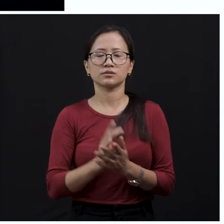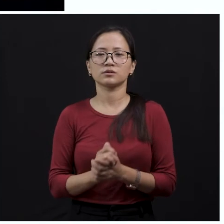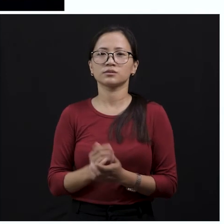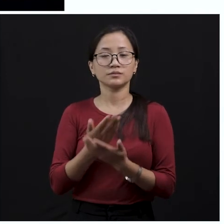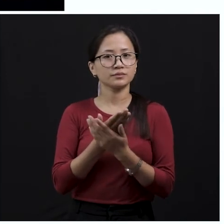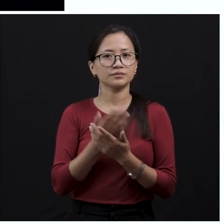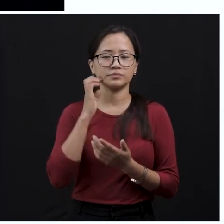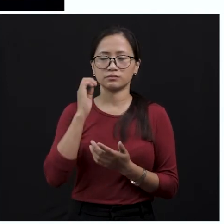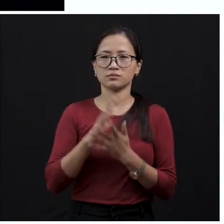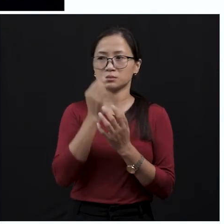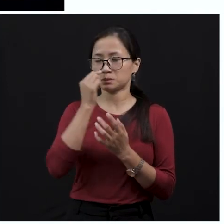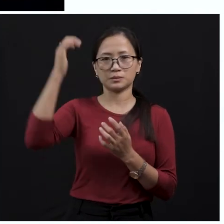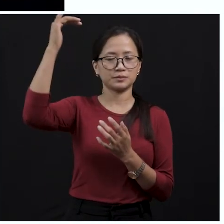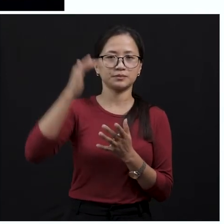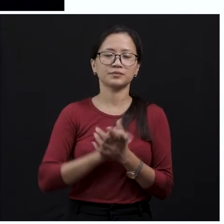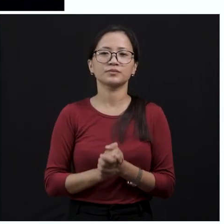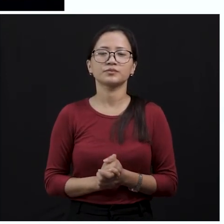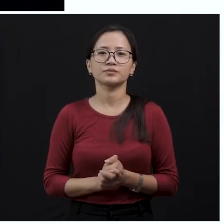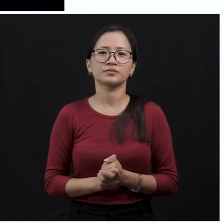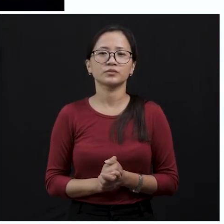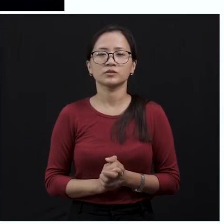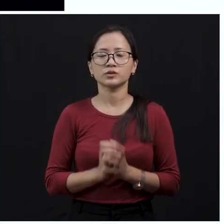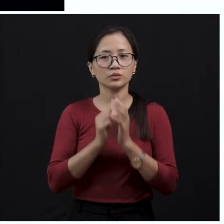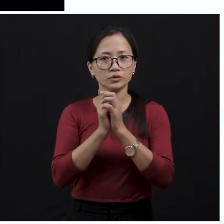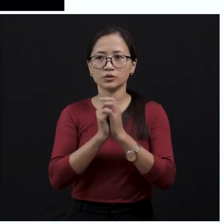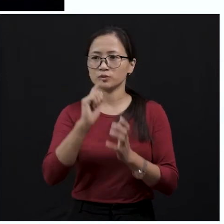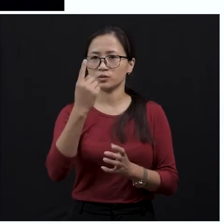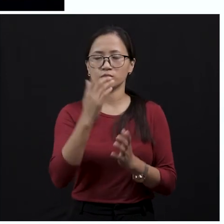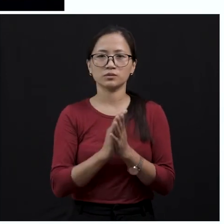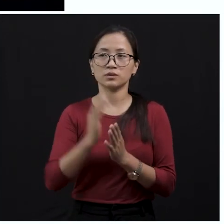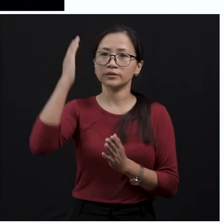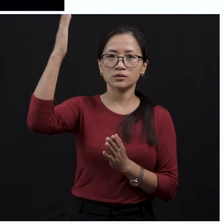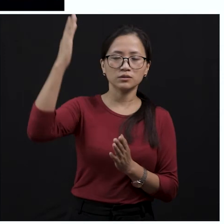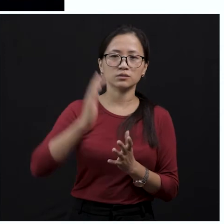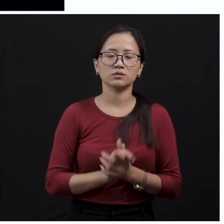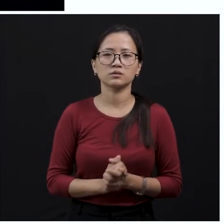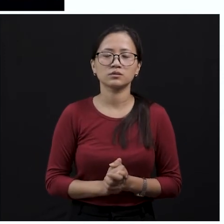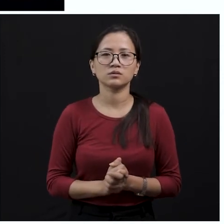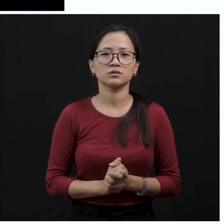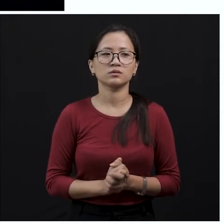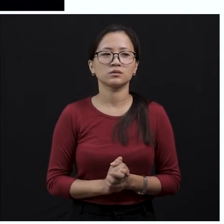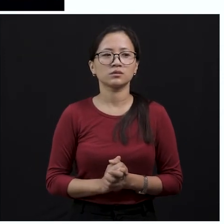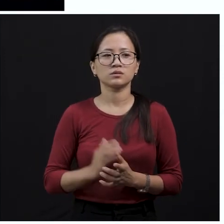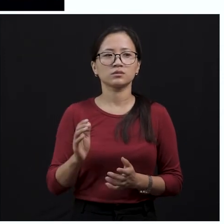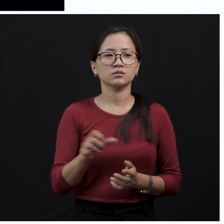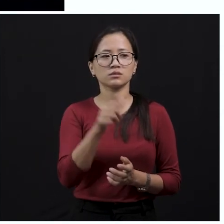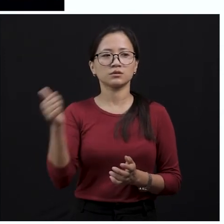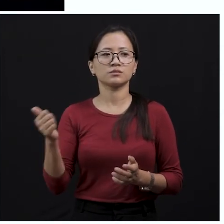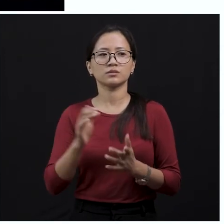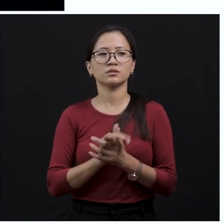Okay, also they worshipped one woman goddess, and there were also some